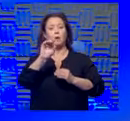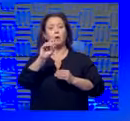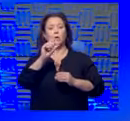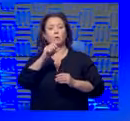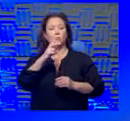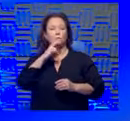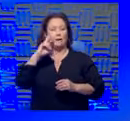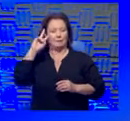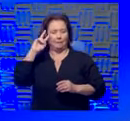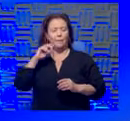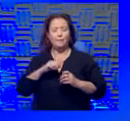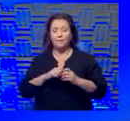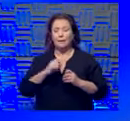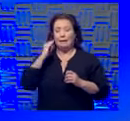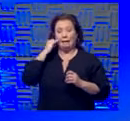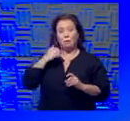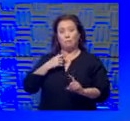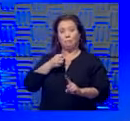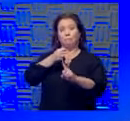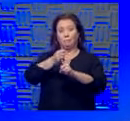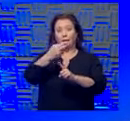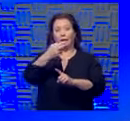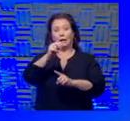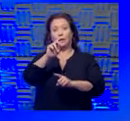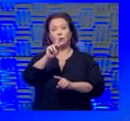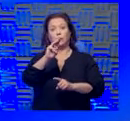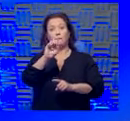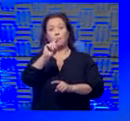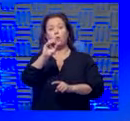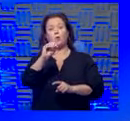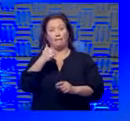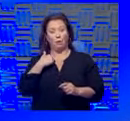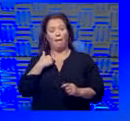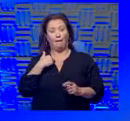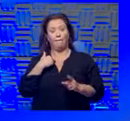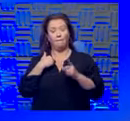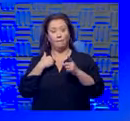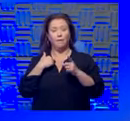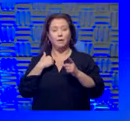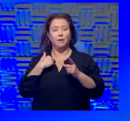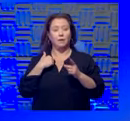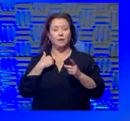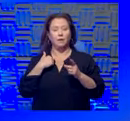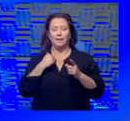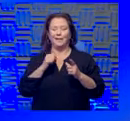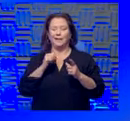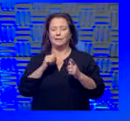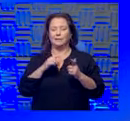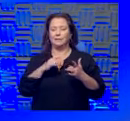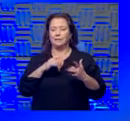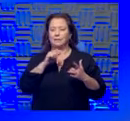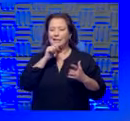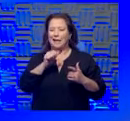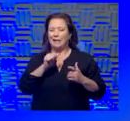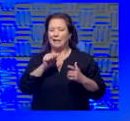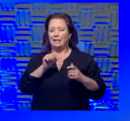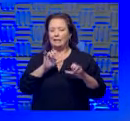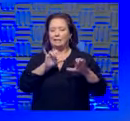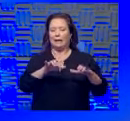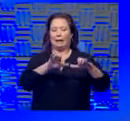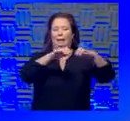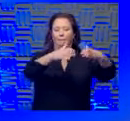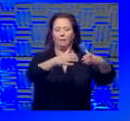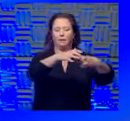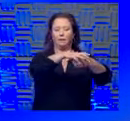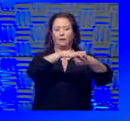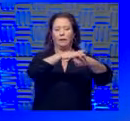think if you have Hashimoto's, it is probably and most likely not in the same vein as if you